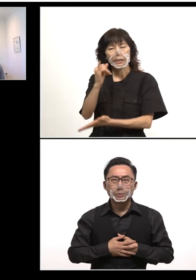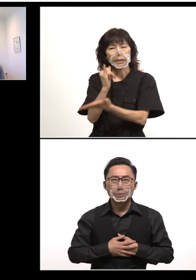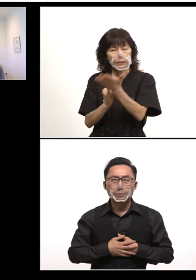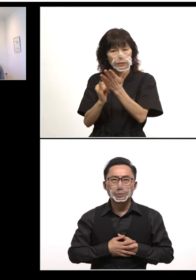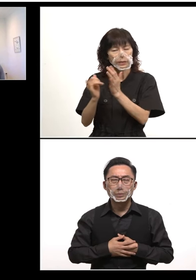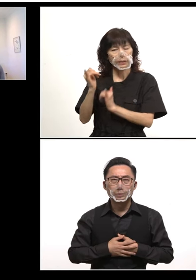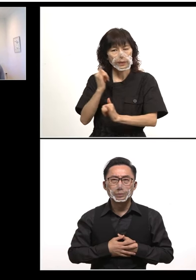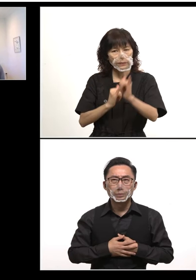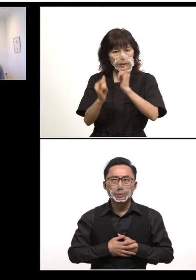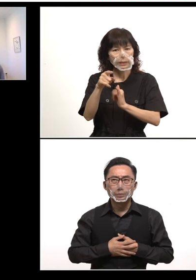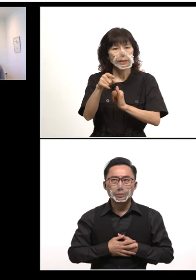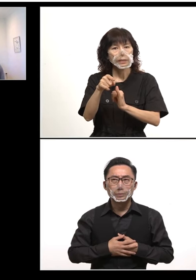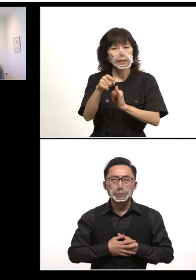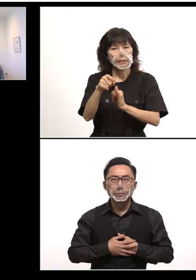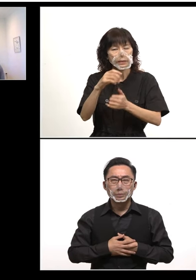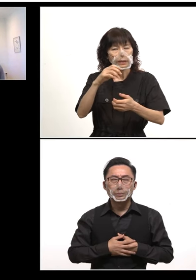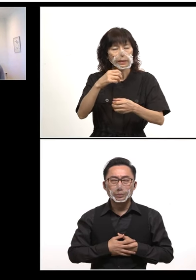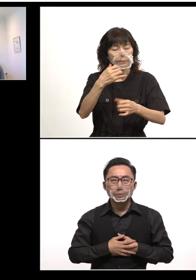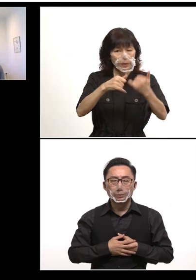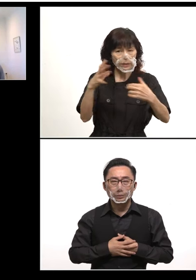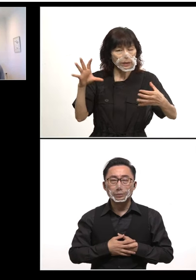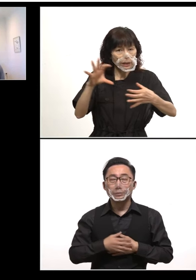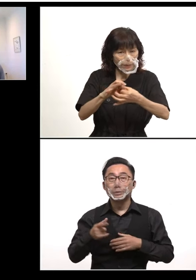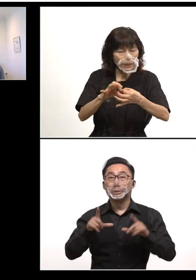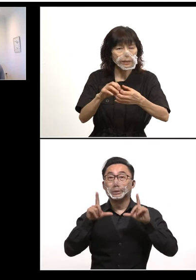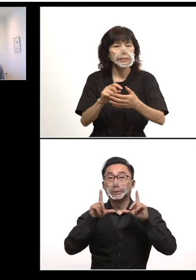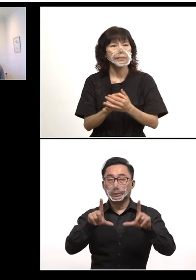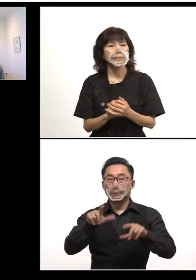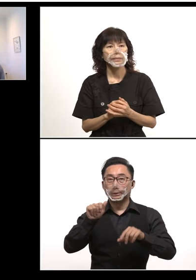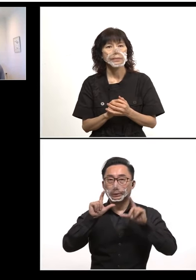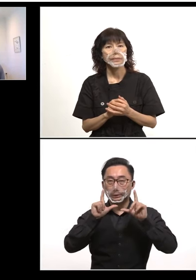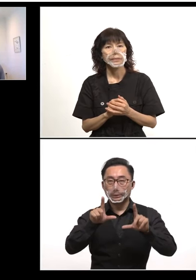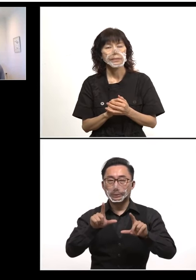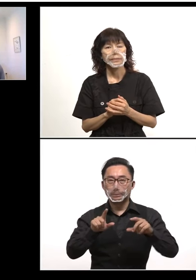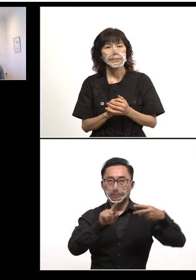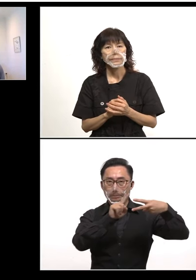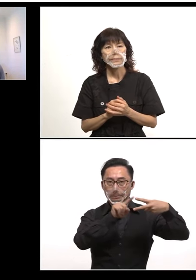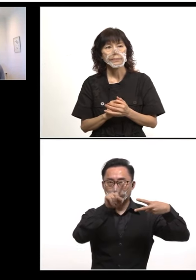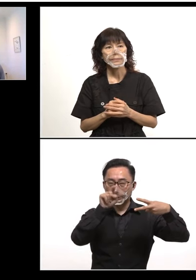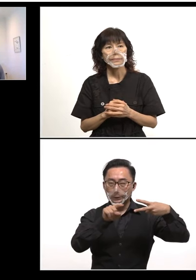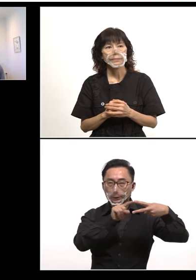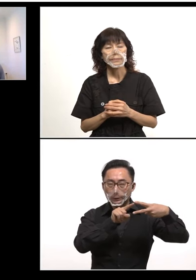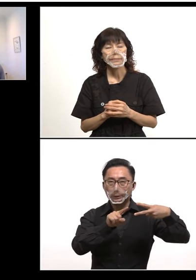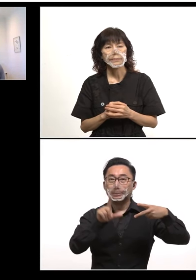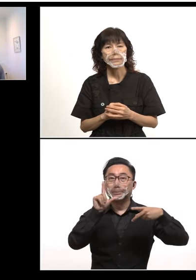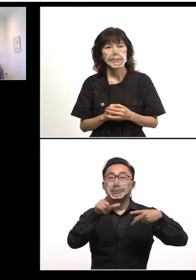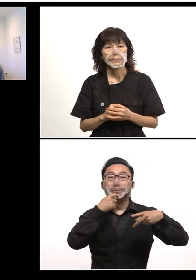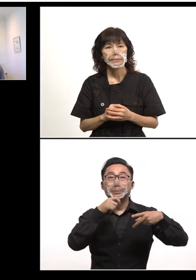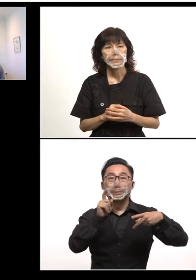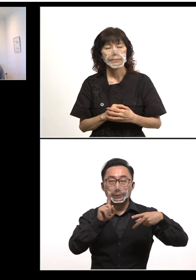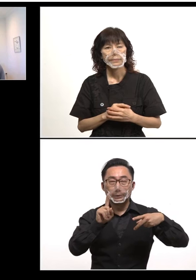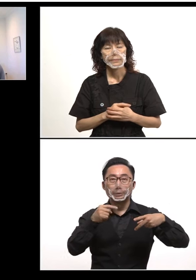Right. So the first very, very easy answer is I'm a non-disabled white English